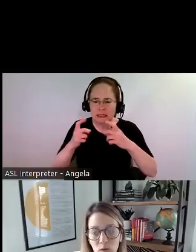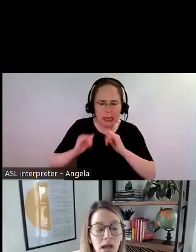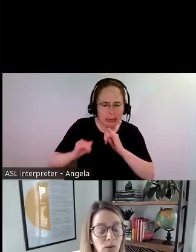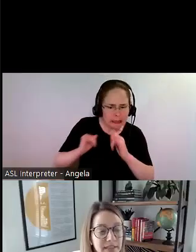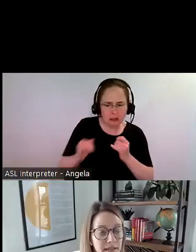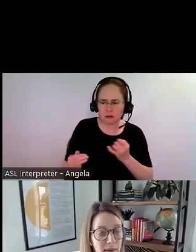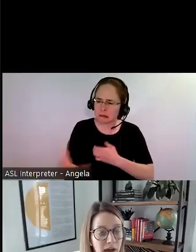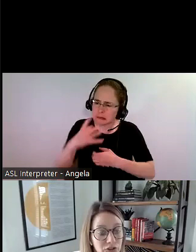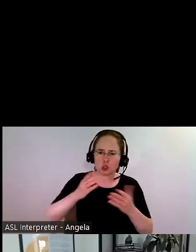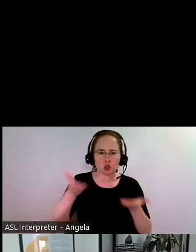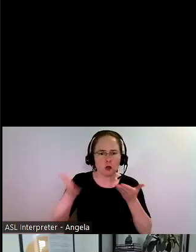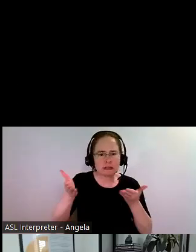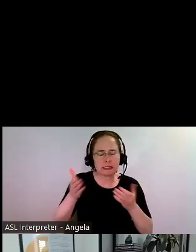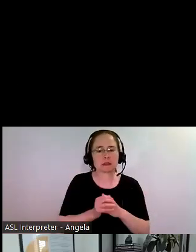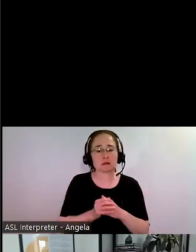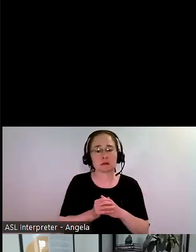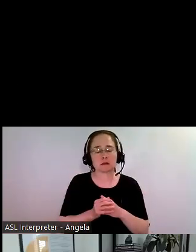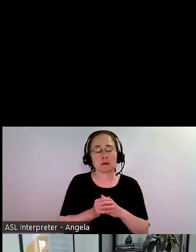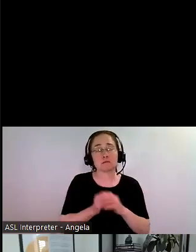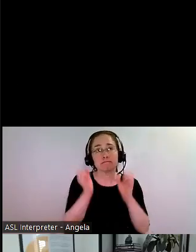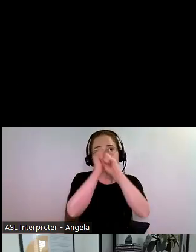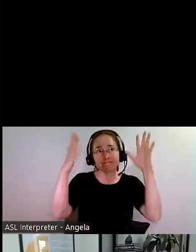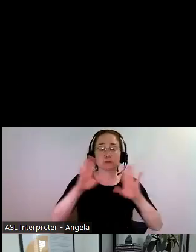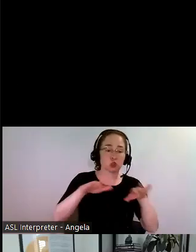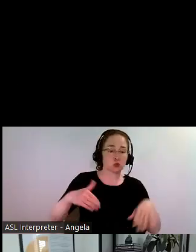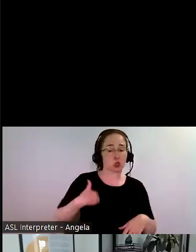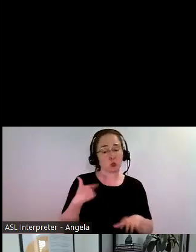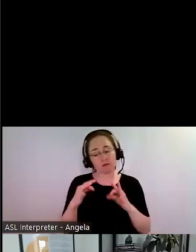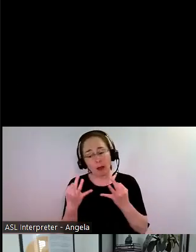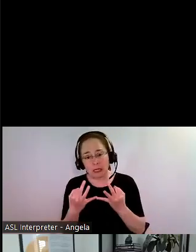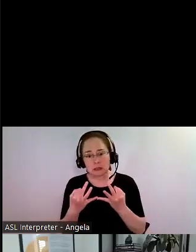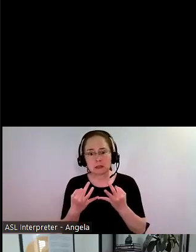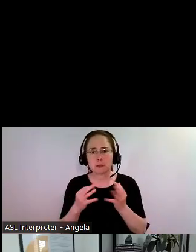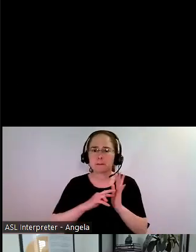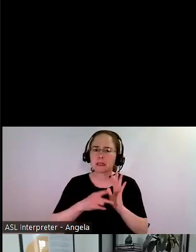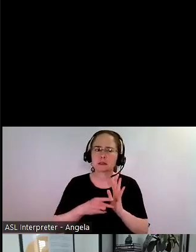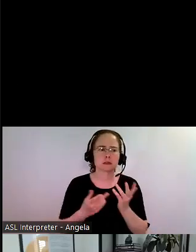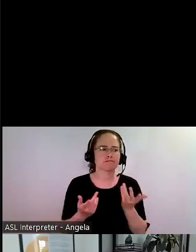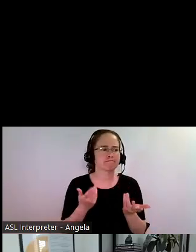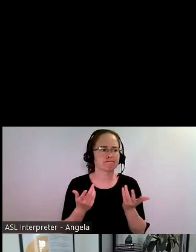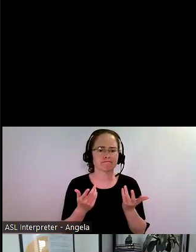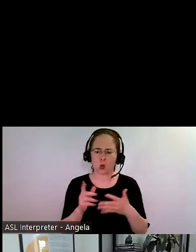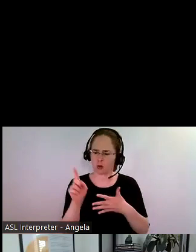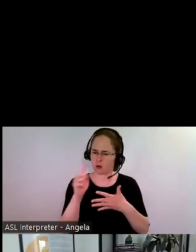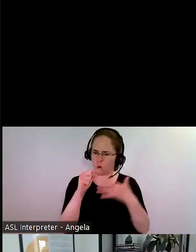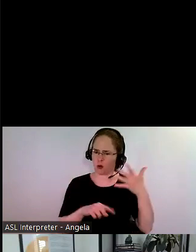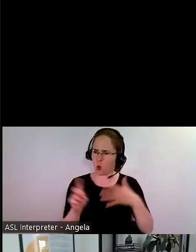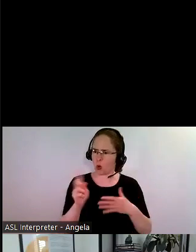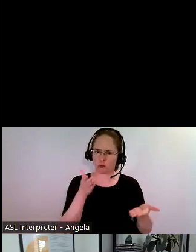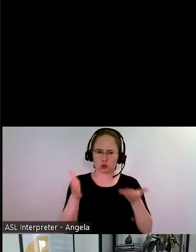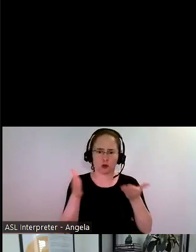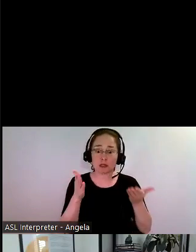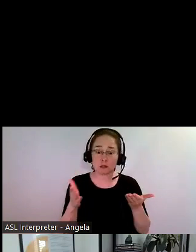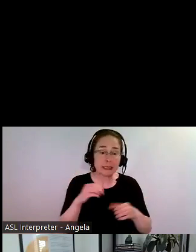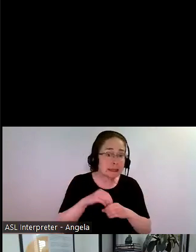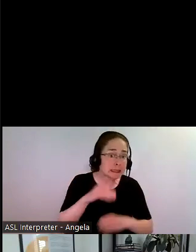services. And so when thinking about children, youth, and families, it's thinking about, okay, where are these services best received? Is it in